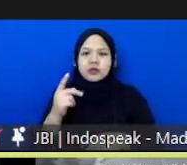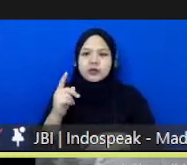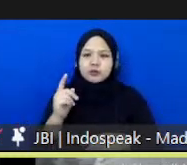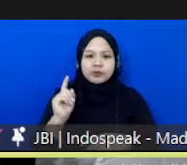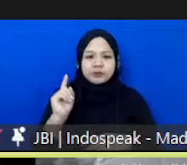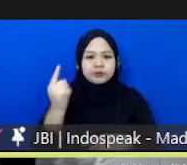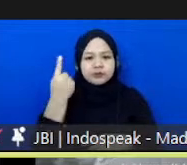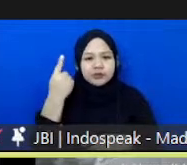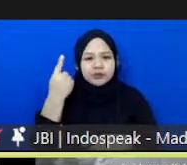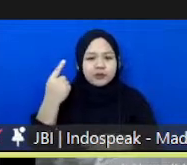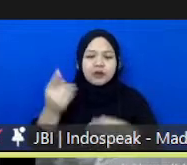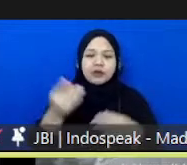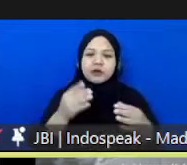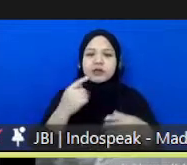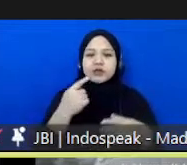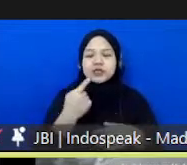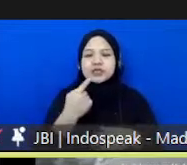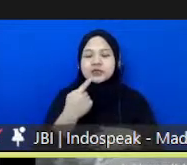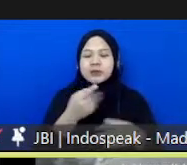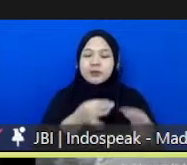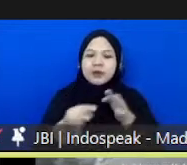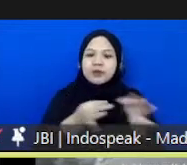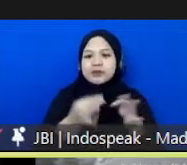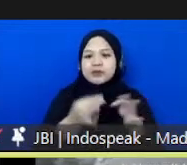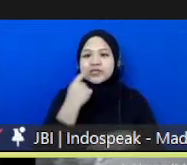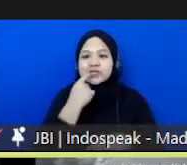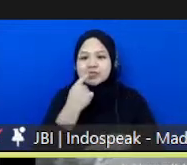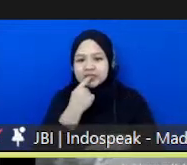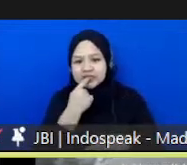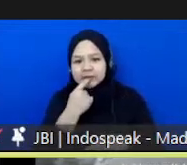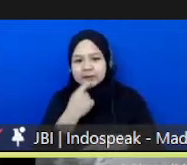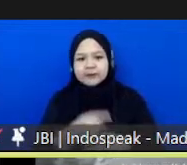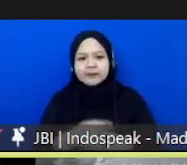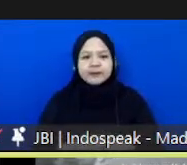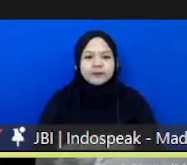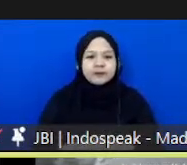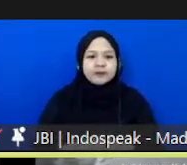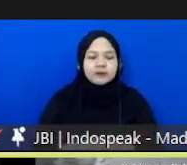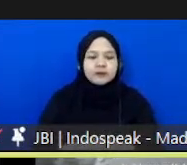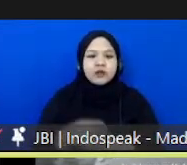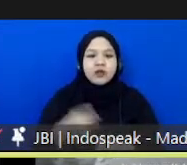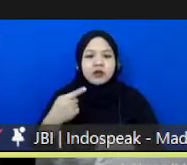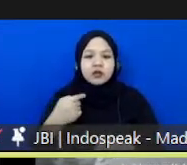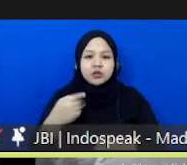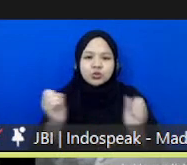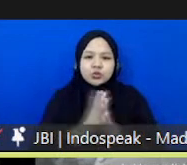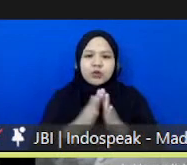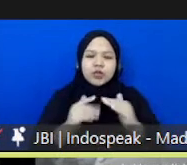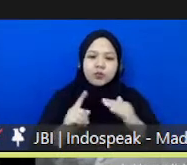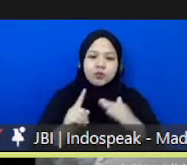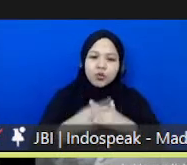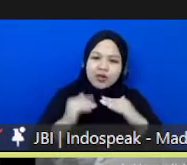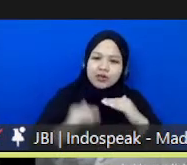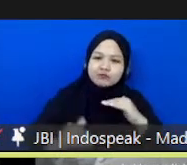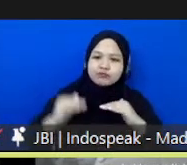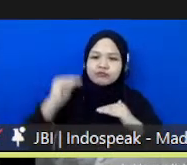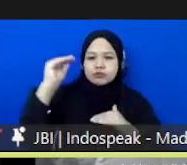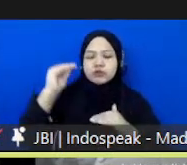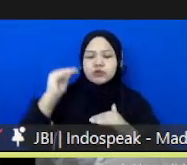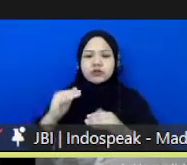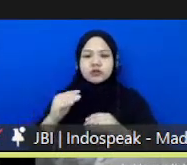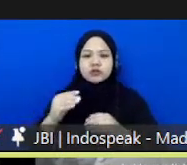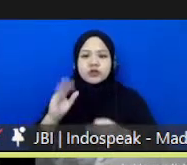then it kind of stabilizes over time again, even though the trend is not as high as the one before COVID-19 pandemic.